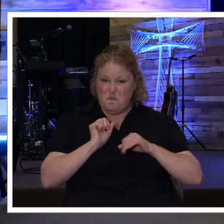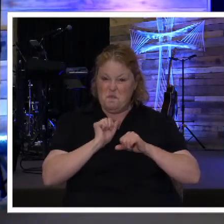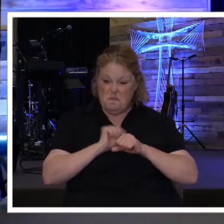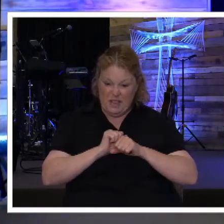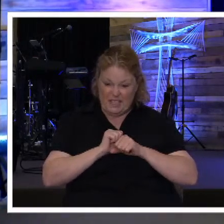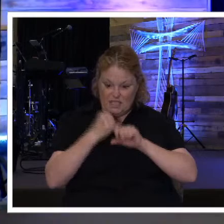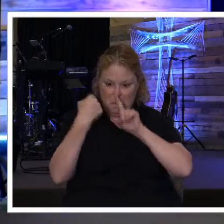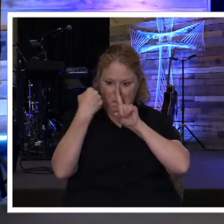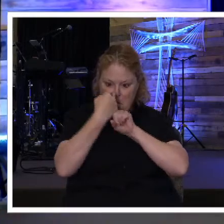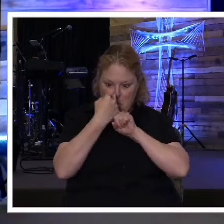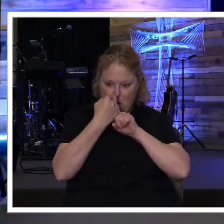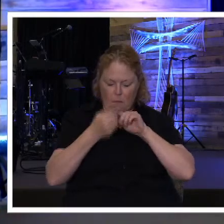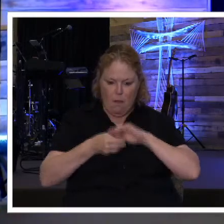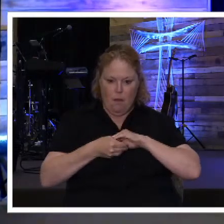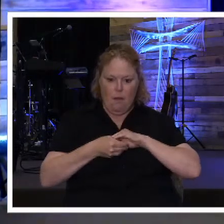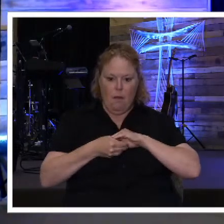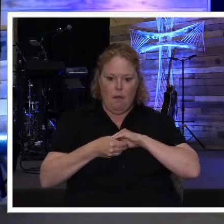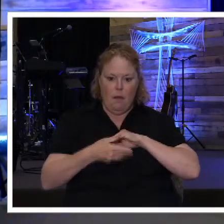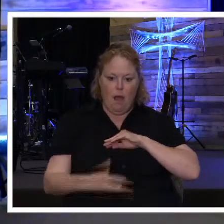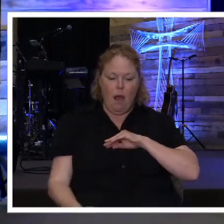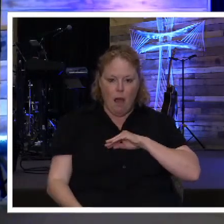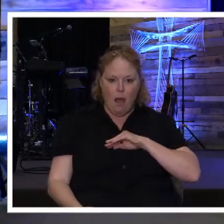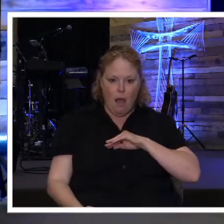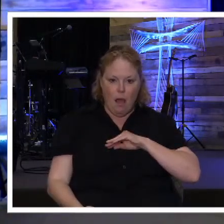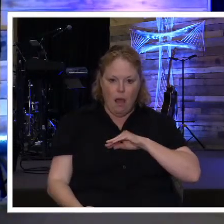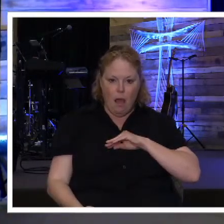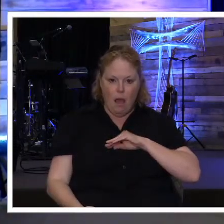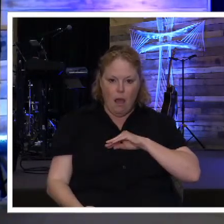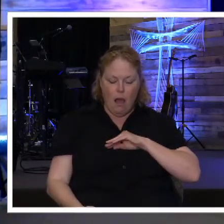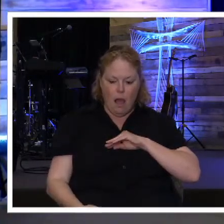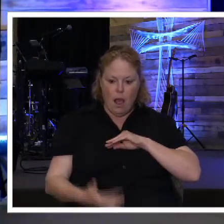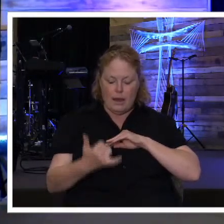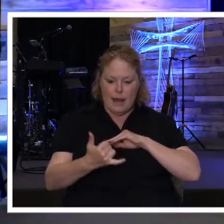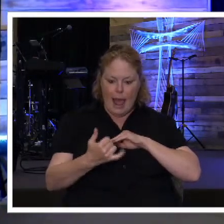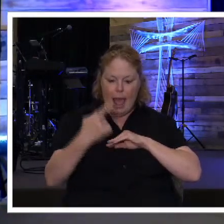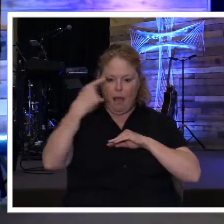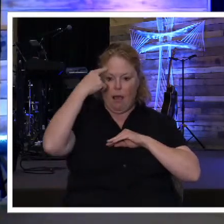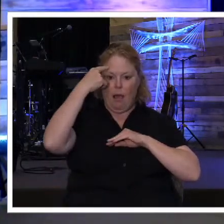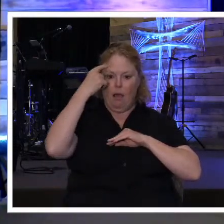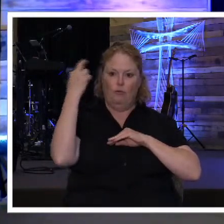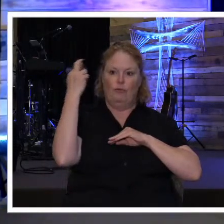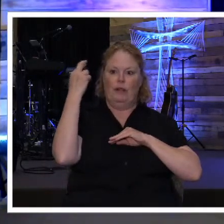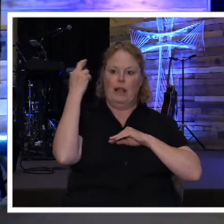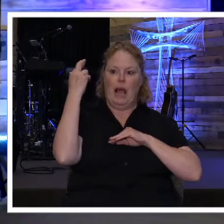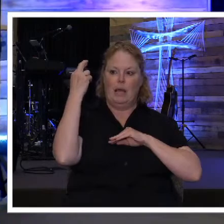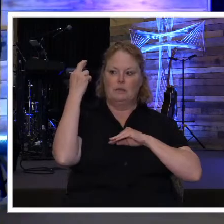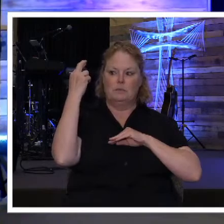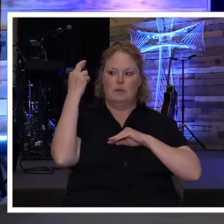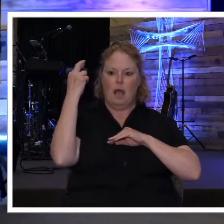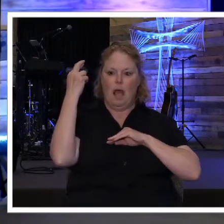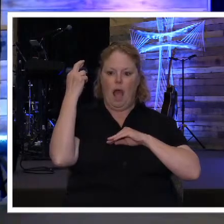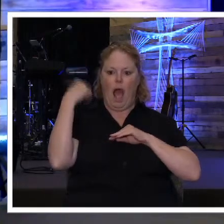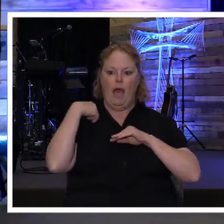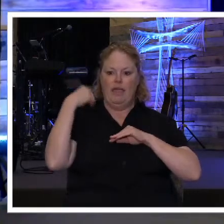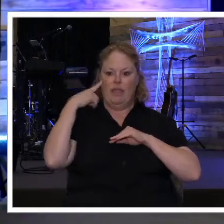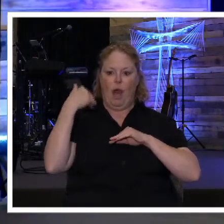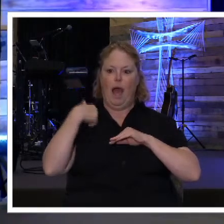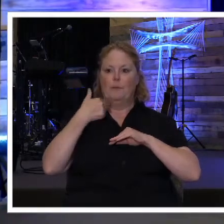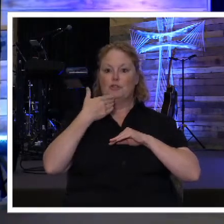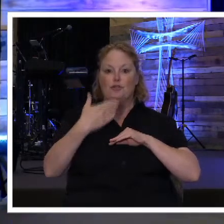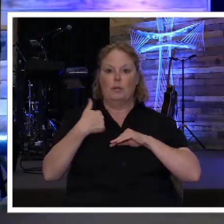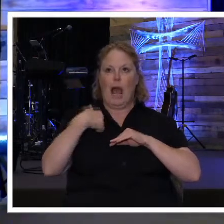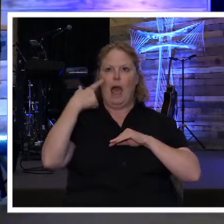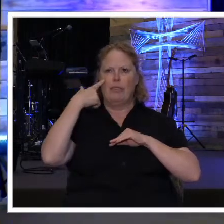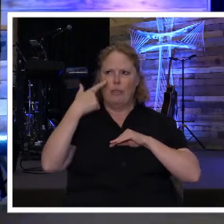deeply distressed because suddenly he has been confronted with the fact that he is not who he says he is at all.